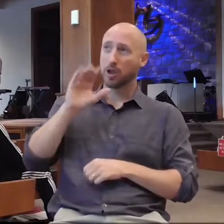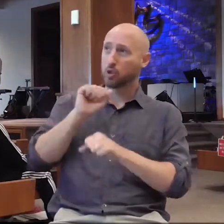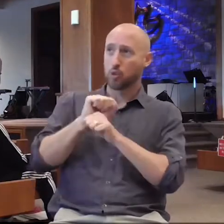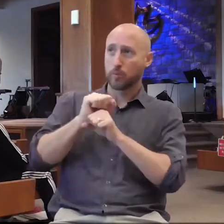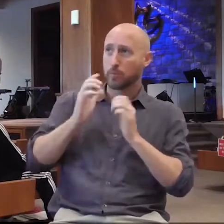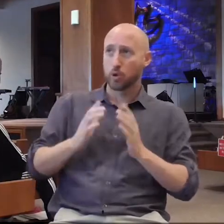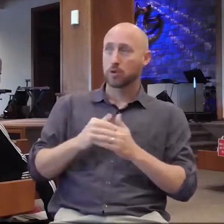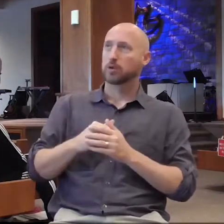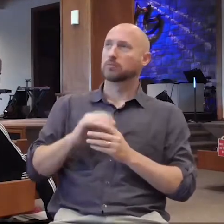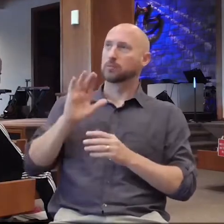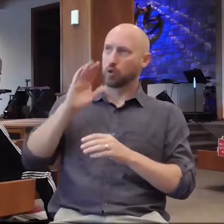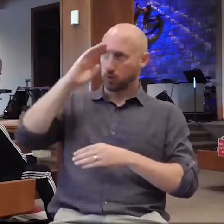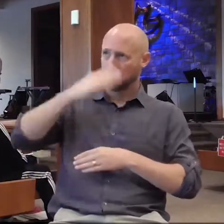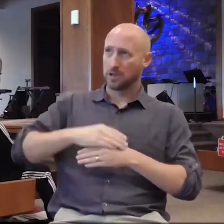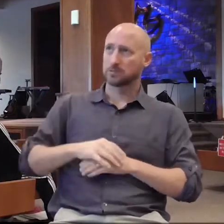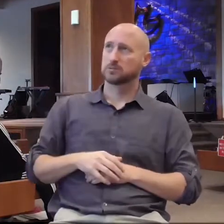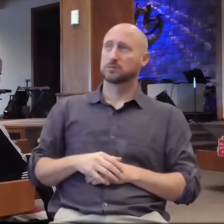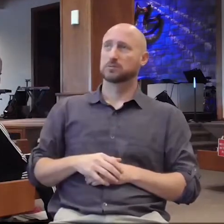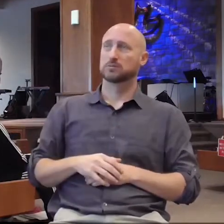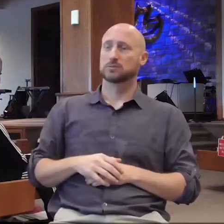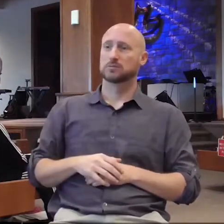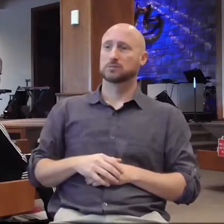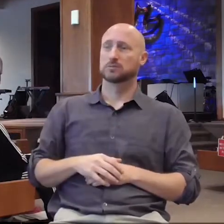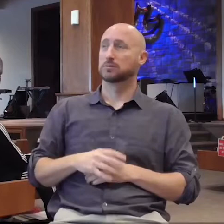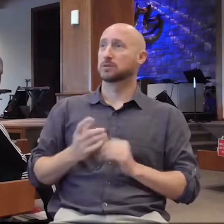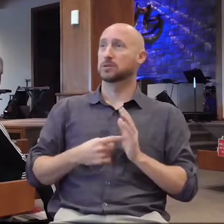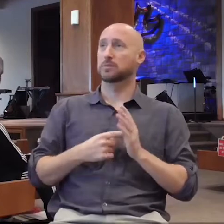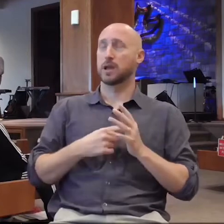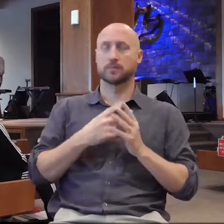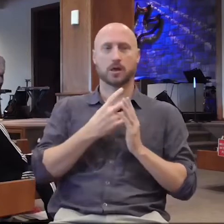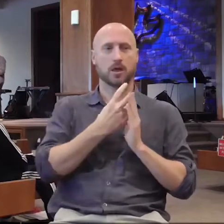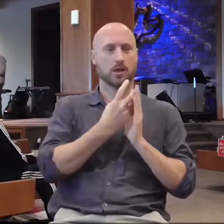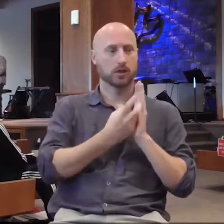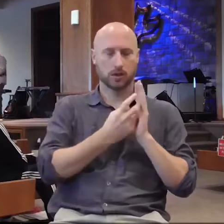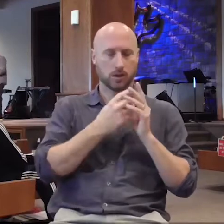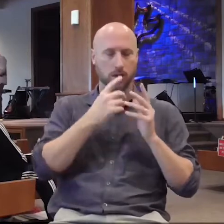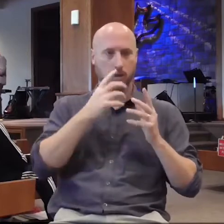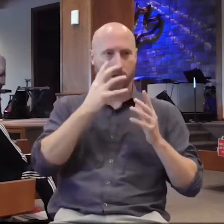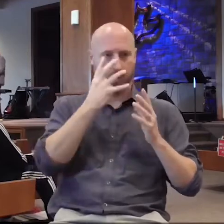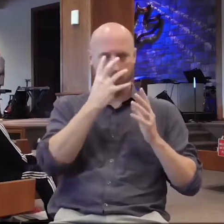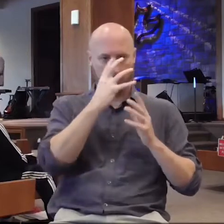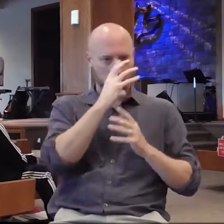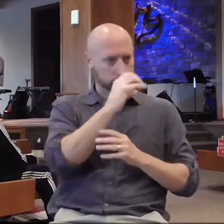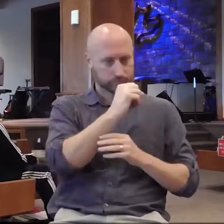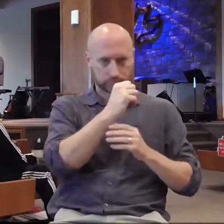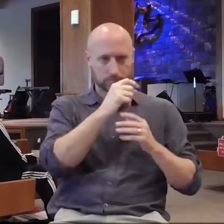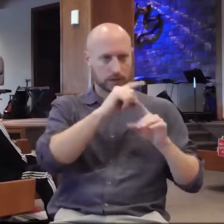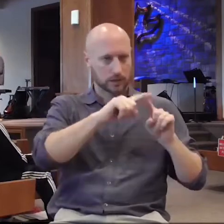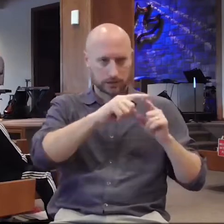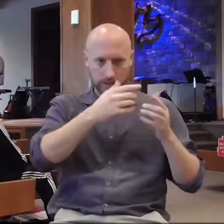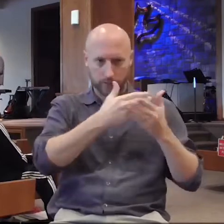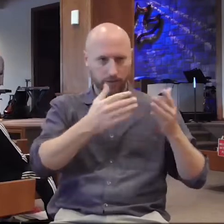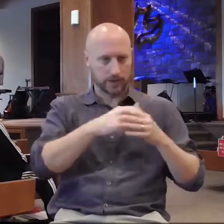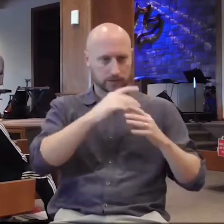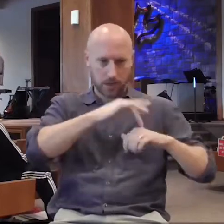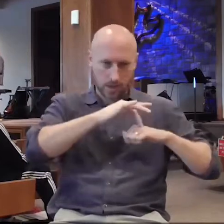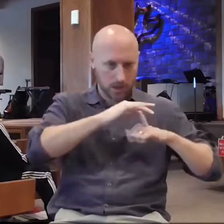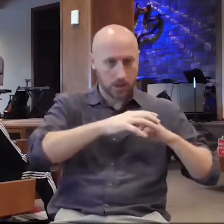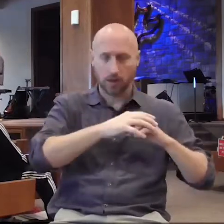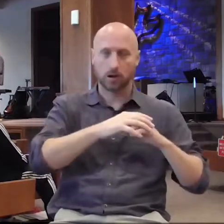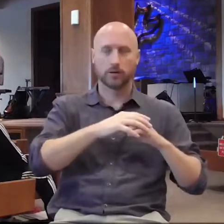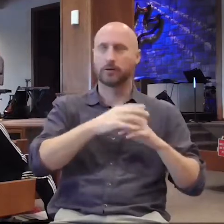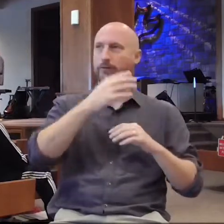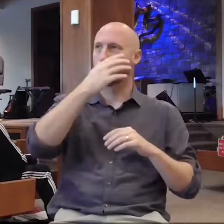son. Get so wrapped up with things. And he says here in verse 4, nevertheless, this is the